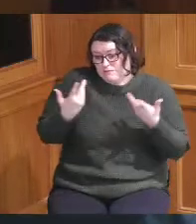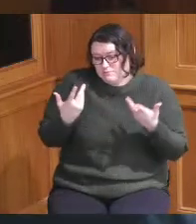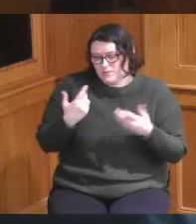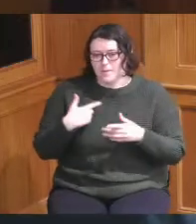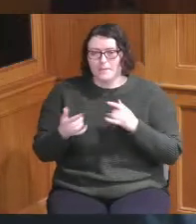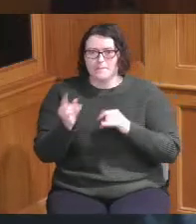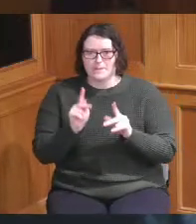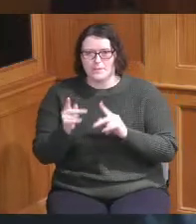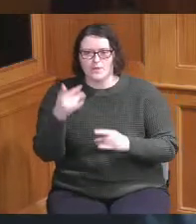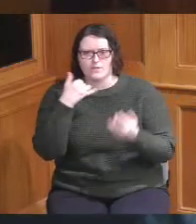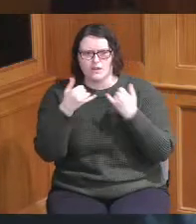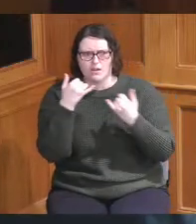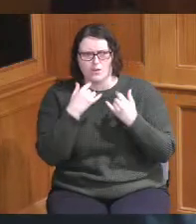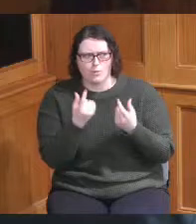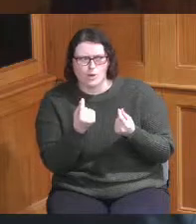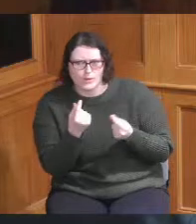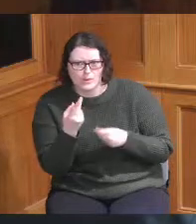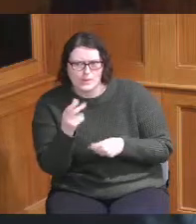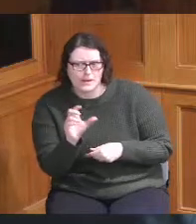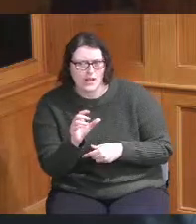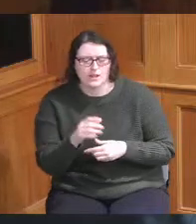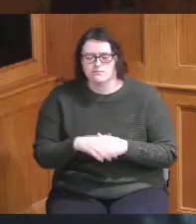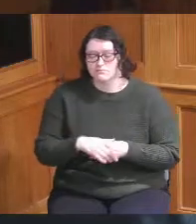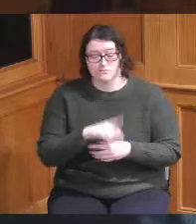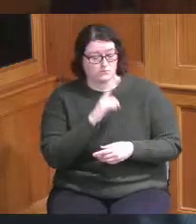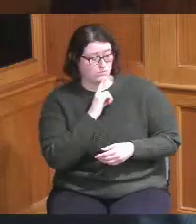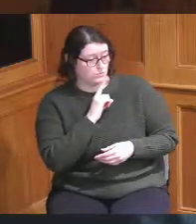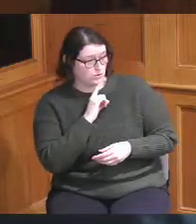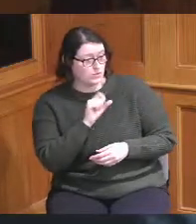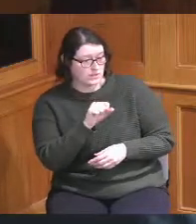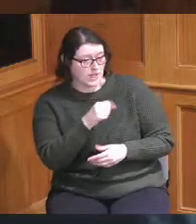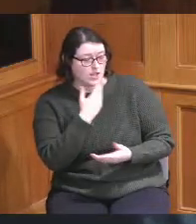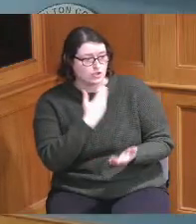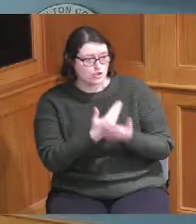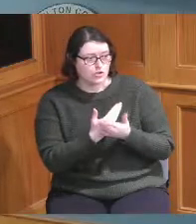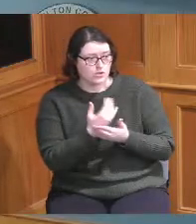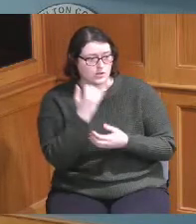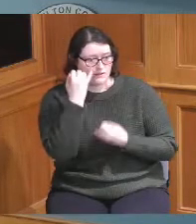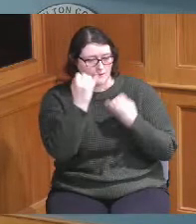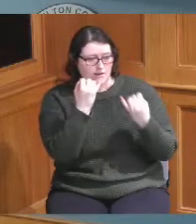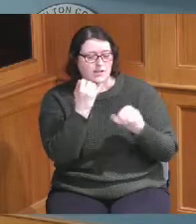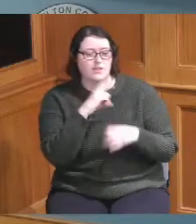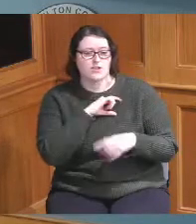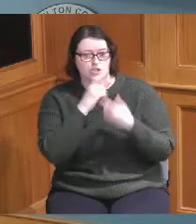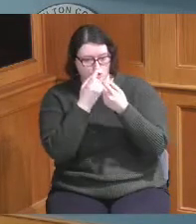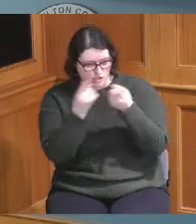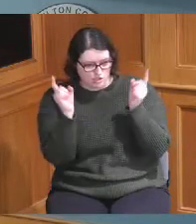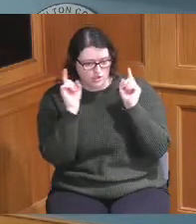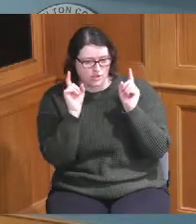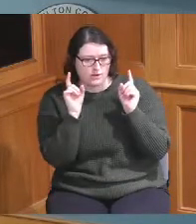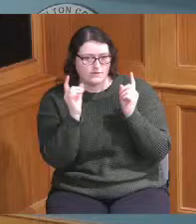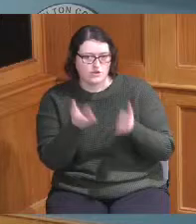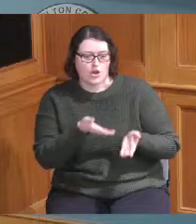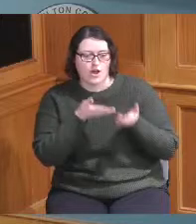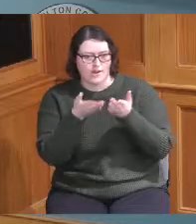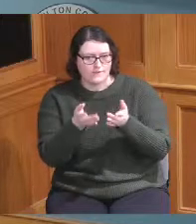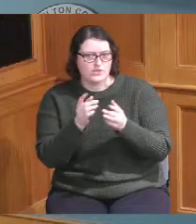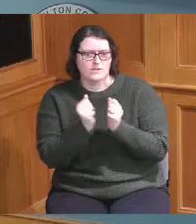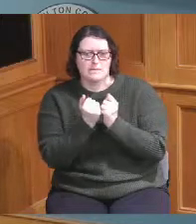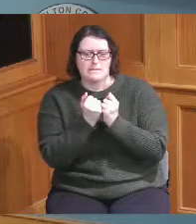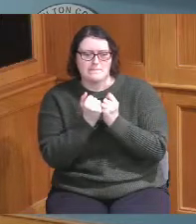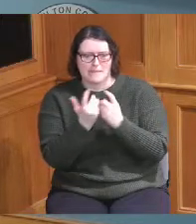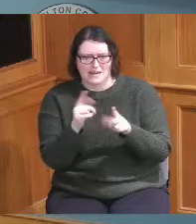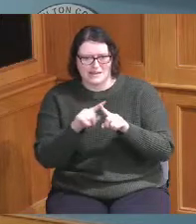said, what do you guys got going on? So, Sure. No, it's a great shared service that the county offers on behalf of a lot of different townships and municipalities